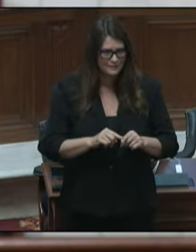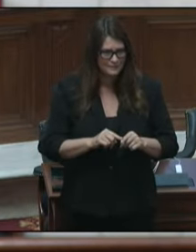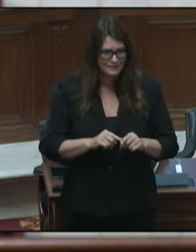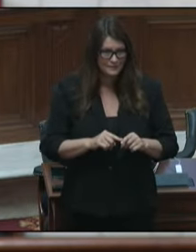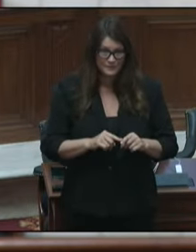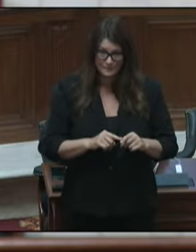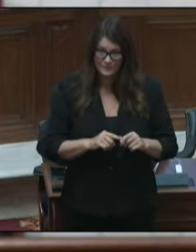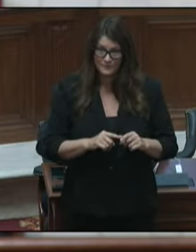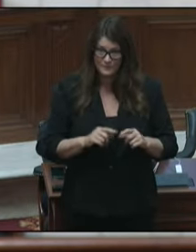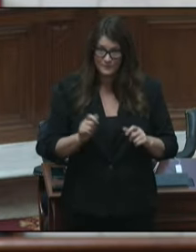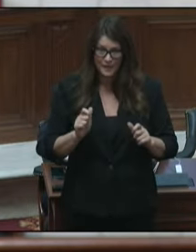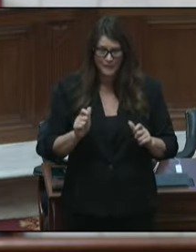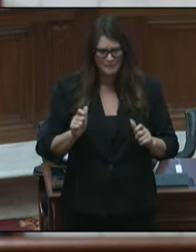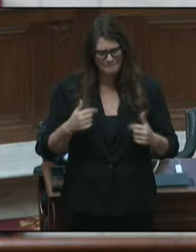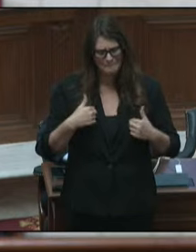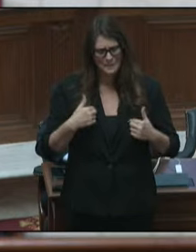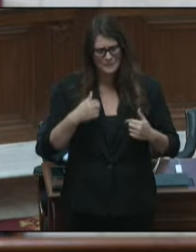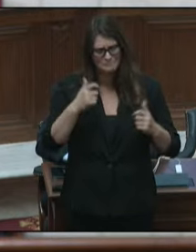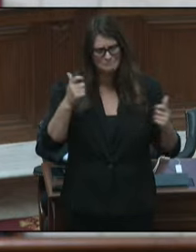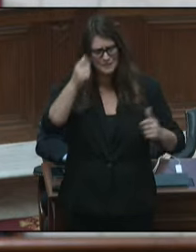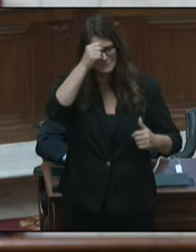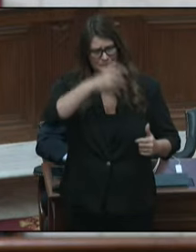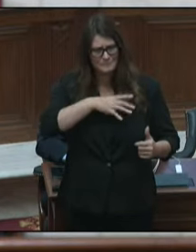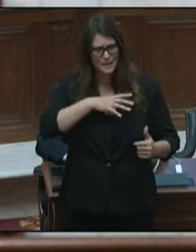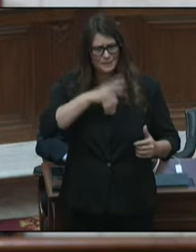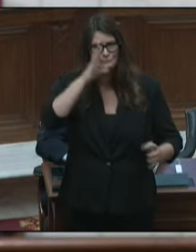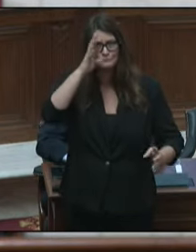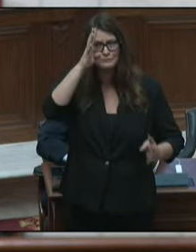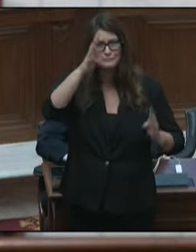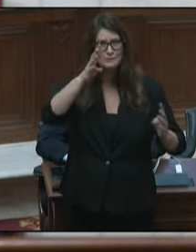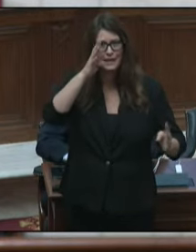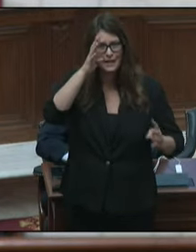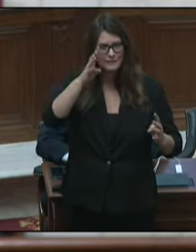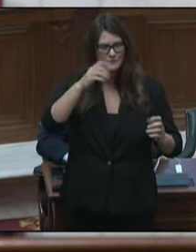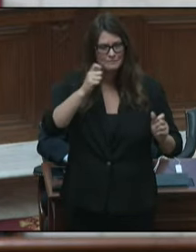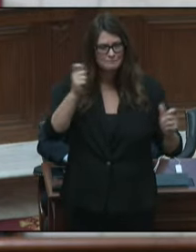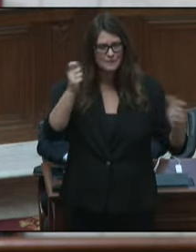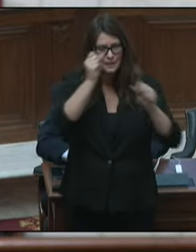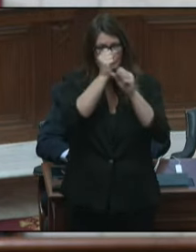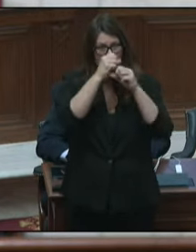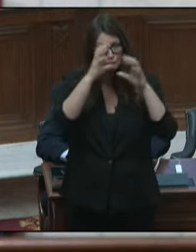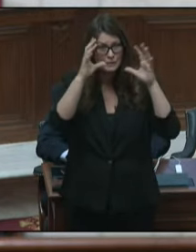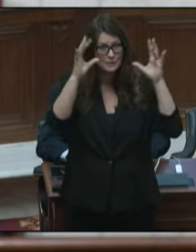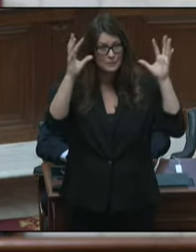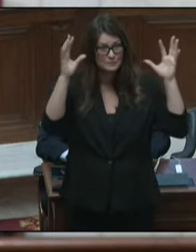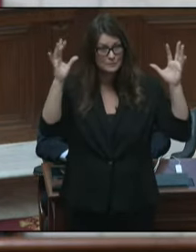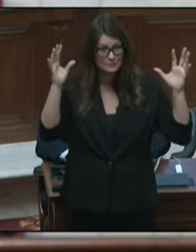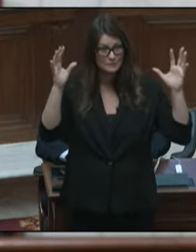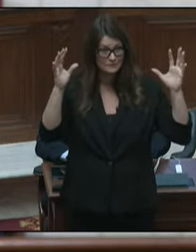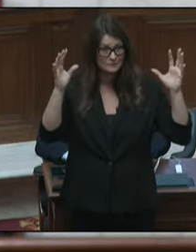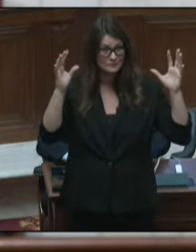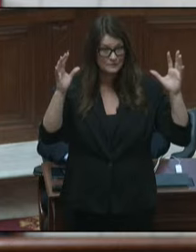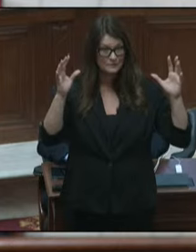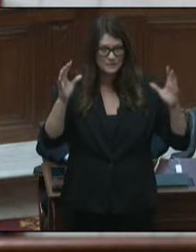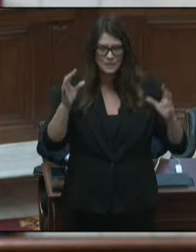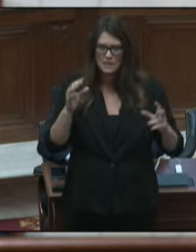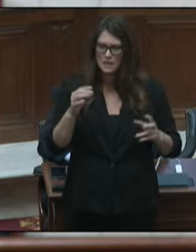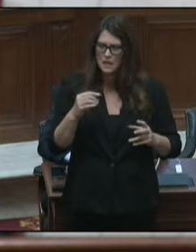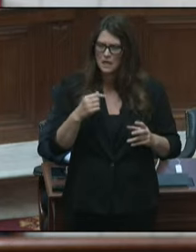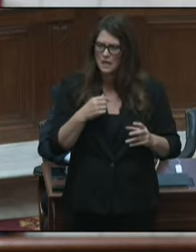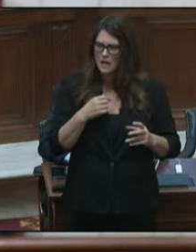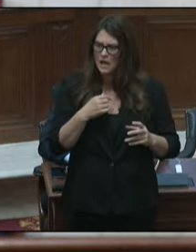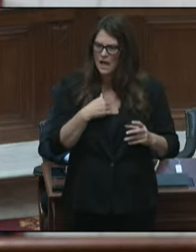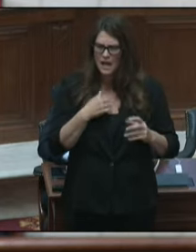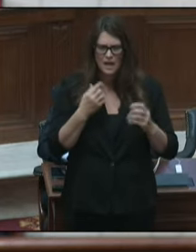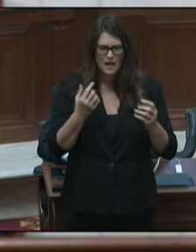The big guy's creative, and the big guy's got big, big, big dreams. I do have a ton of energy